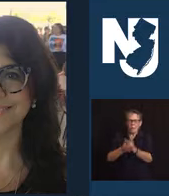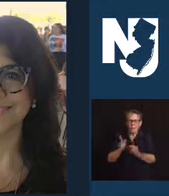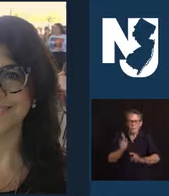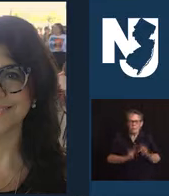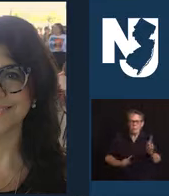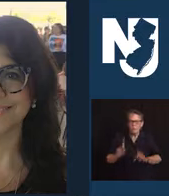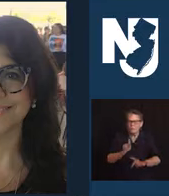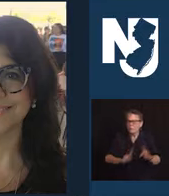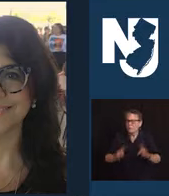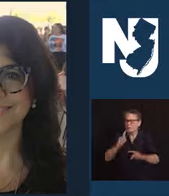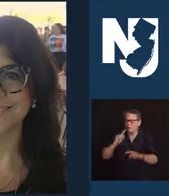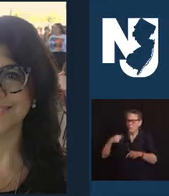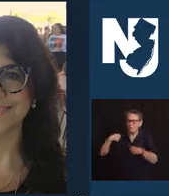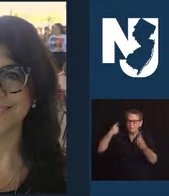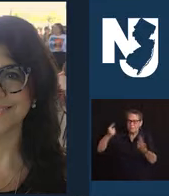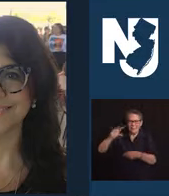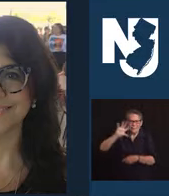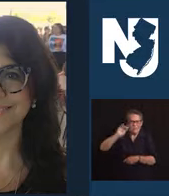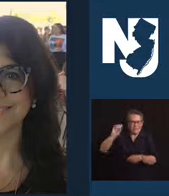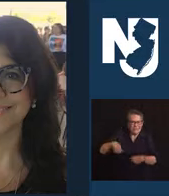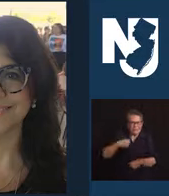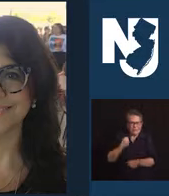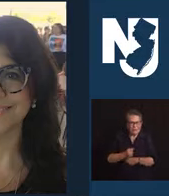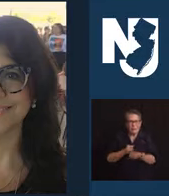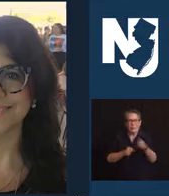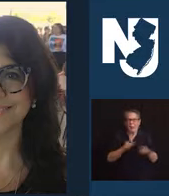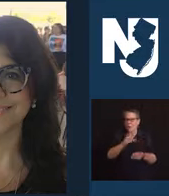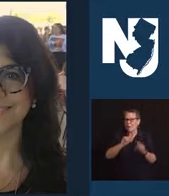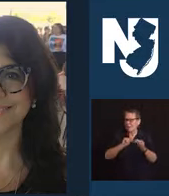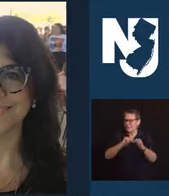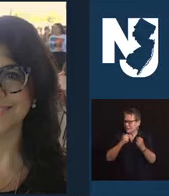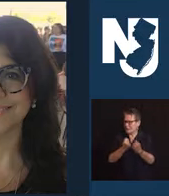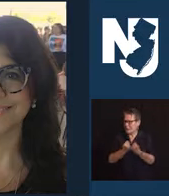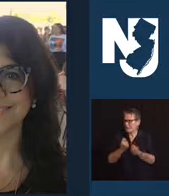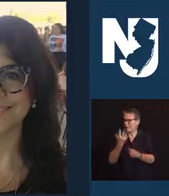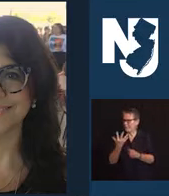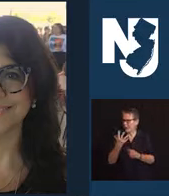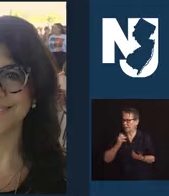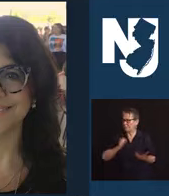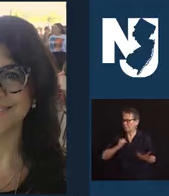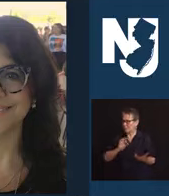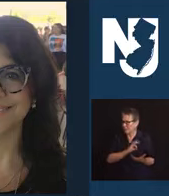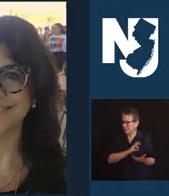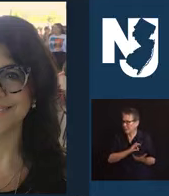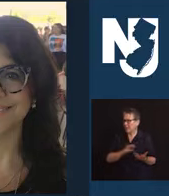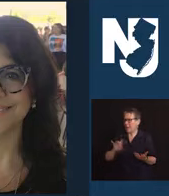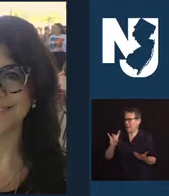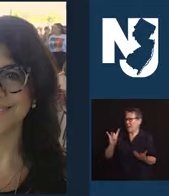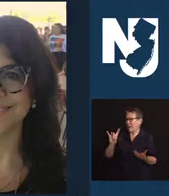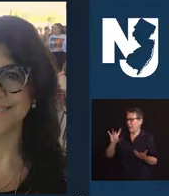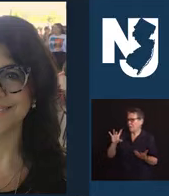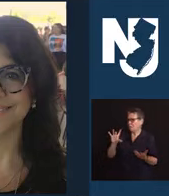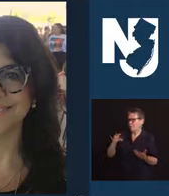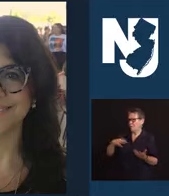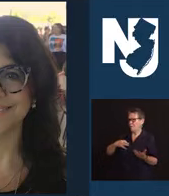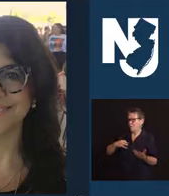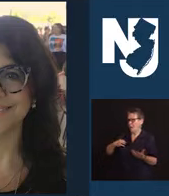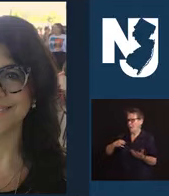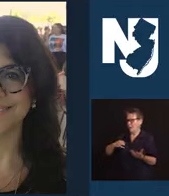the past year, Sasa and her team of 5 staff members and nearly 800 volunteers have provided more than